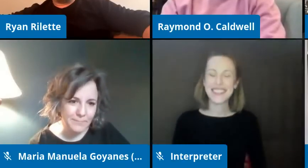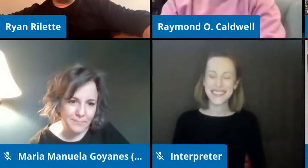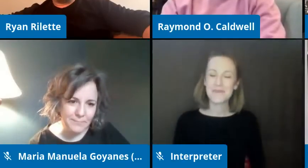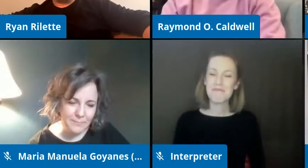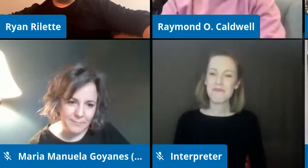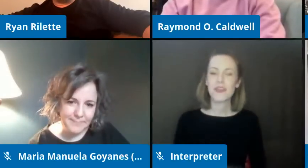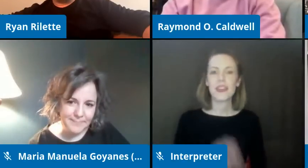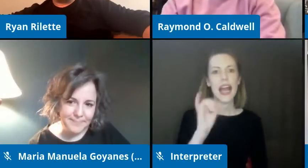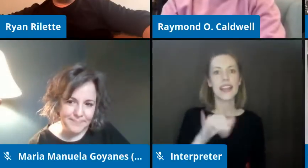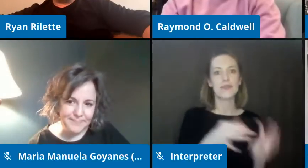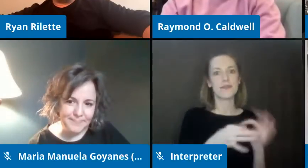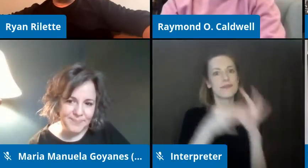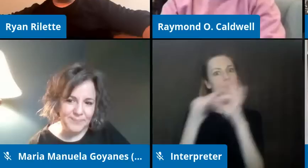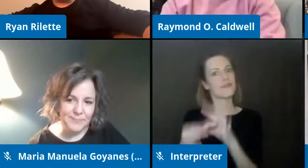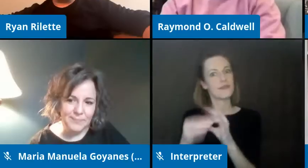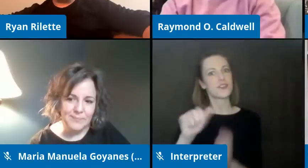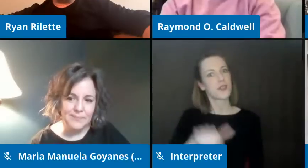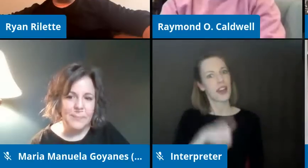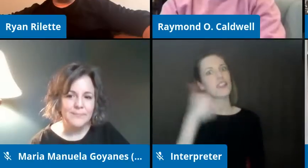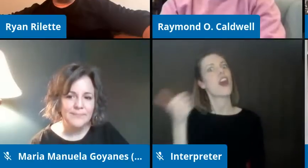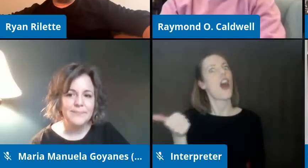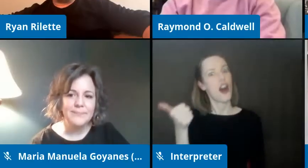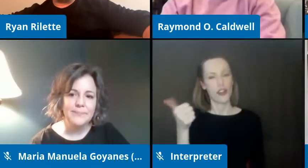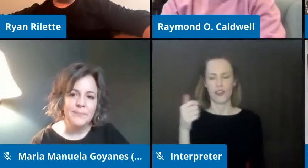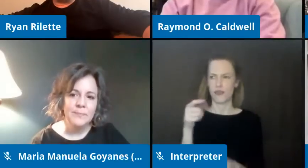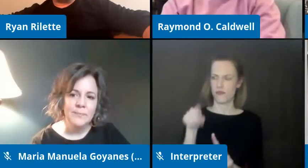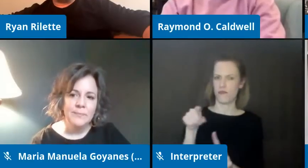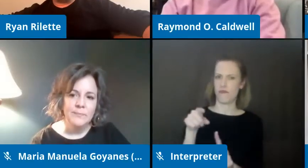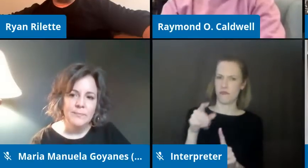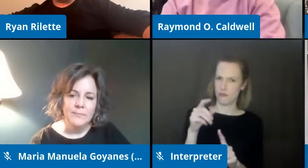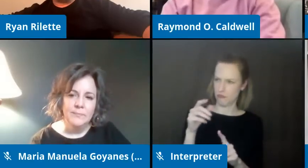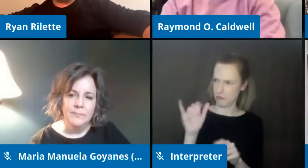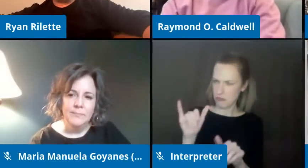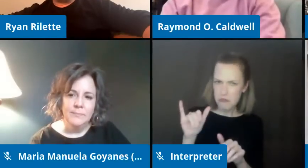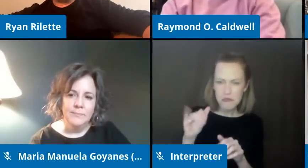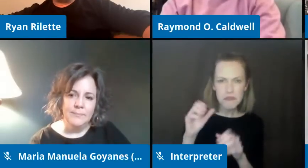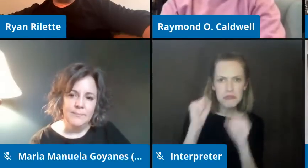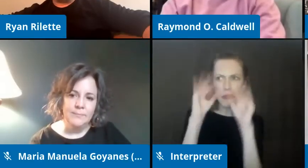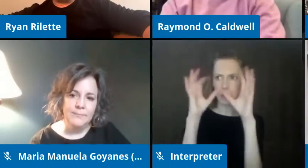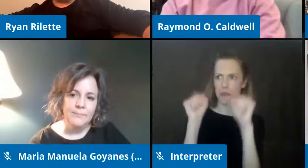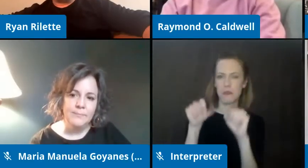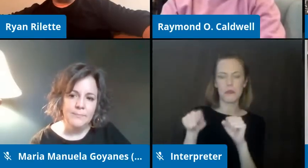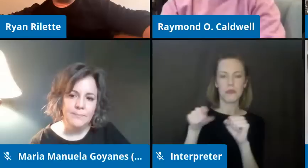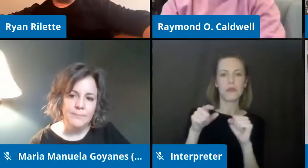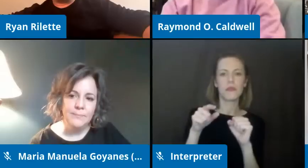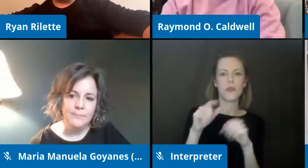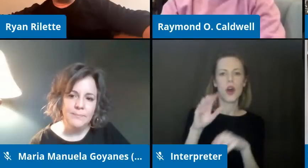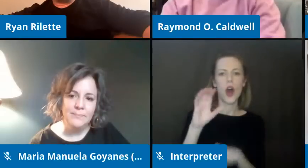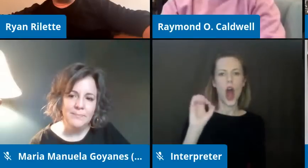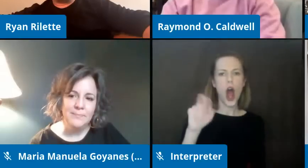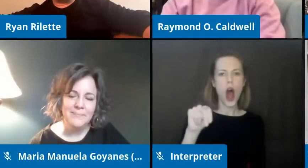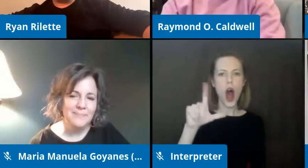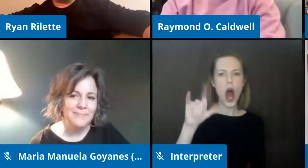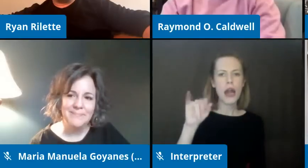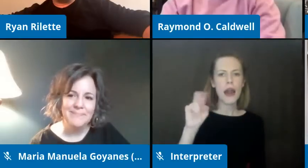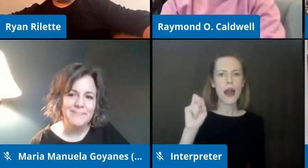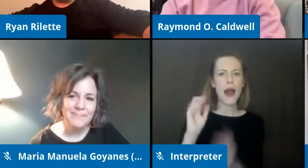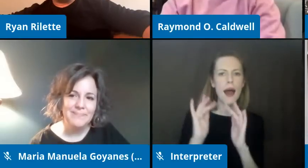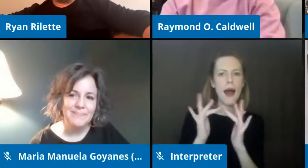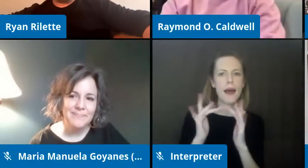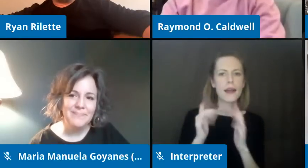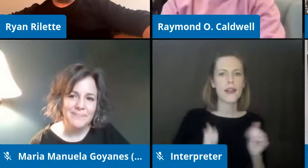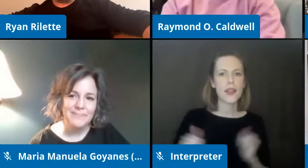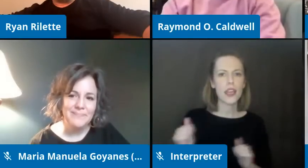of online theater, and I have to tell you, you know, I try and watch it.